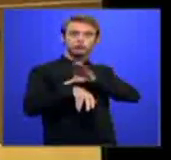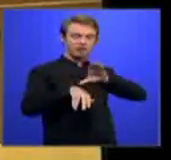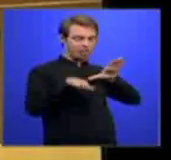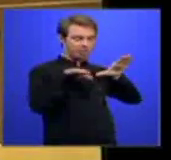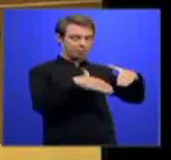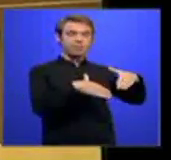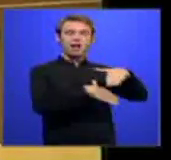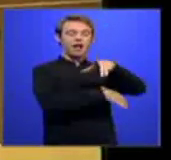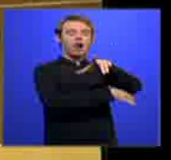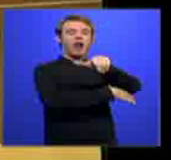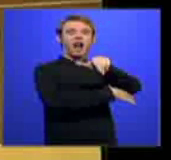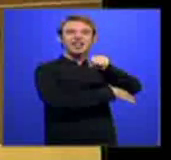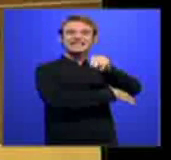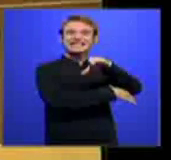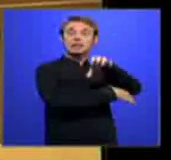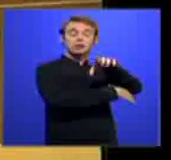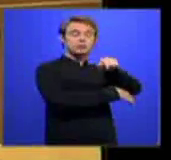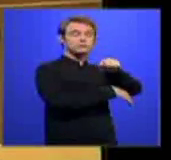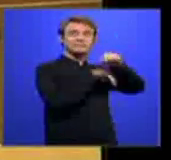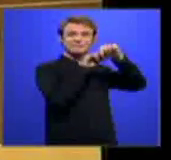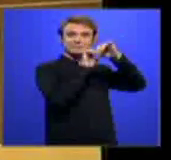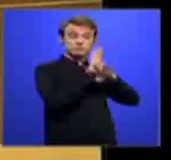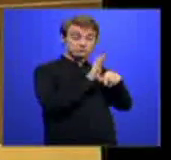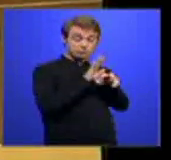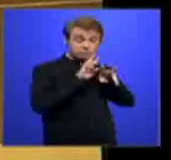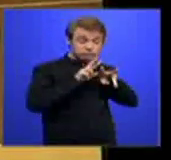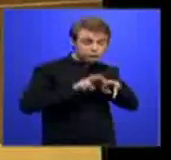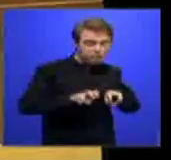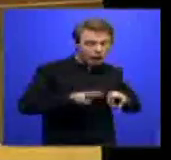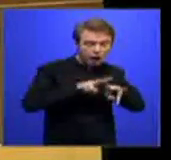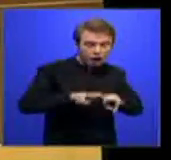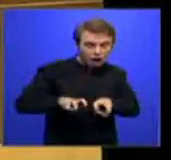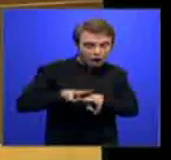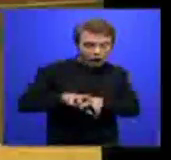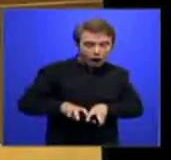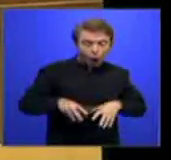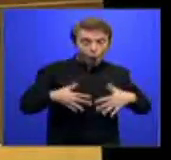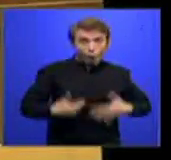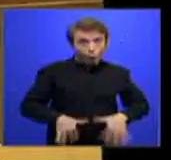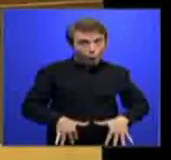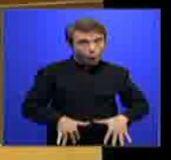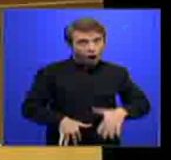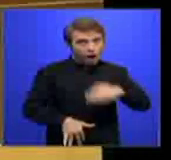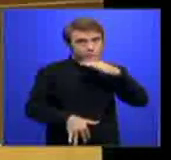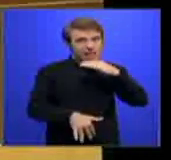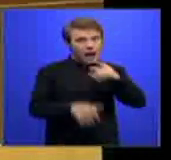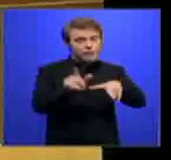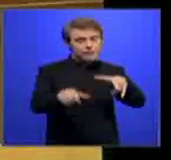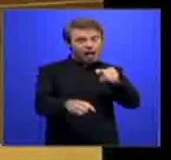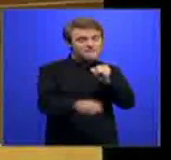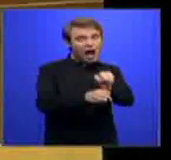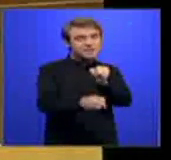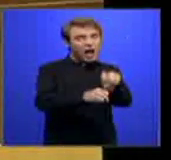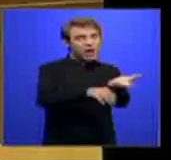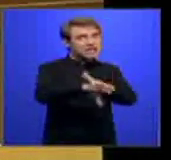others began reporting a dramatic increase in life expectancy from